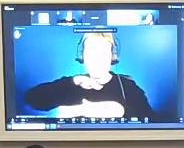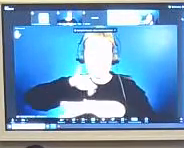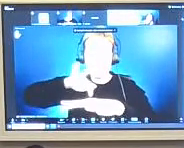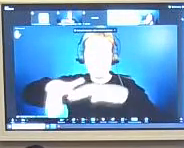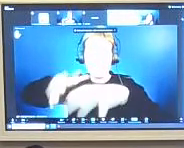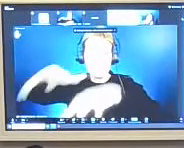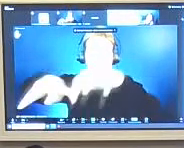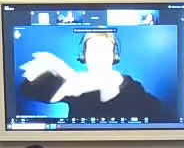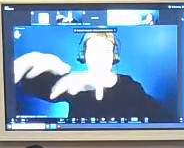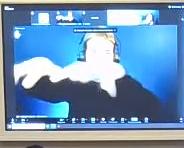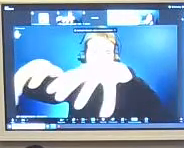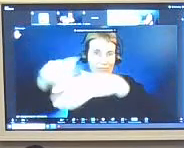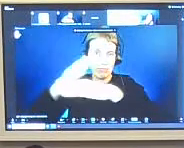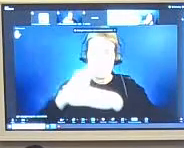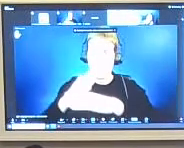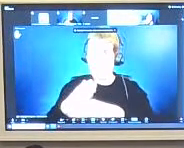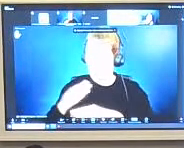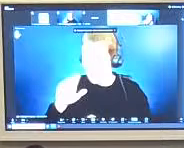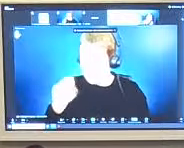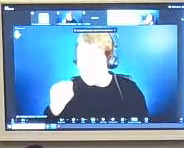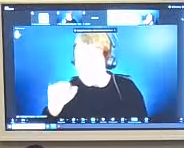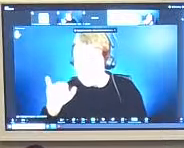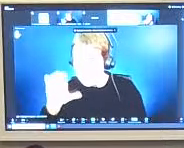on Sycamore? Yeah. Okay.